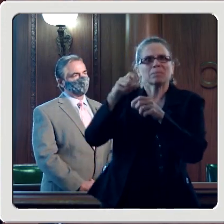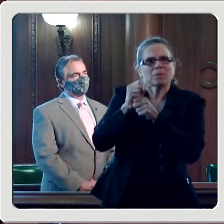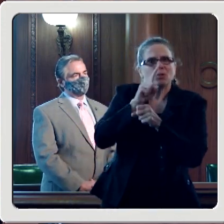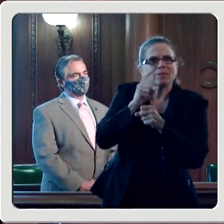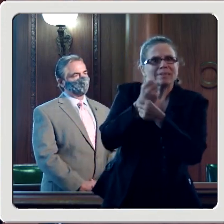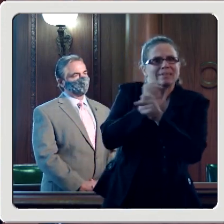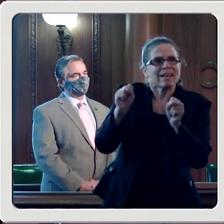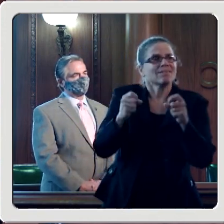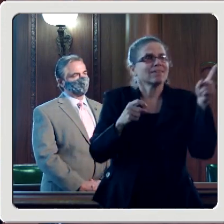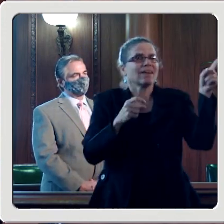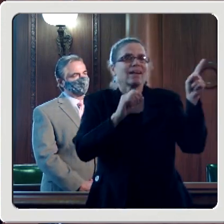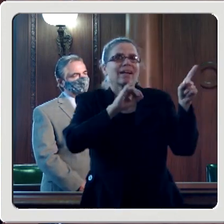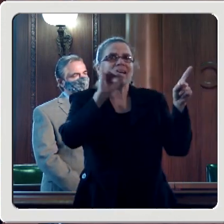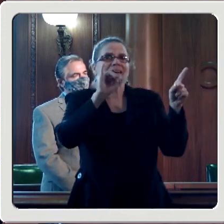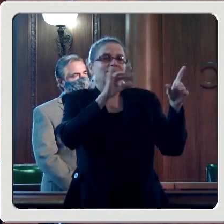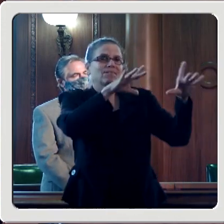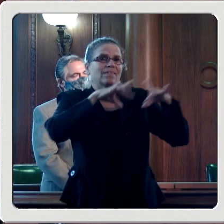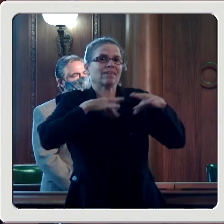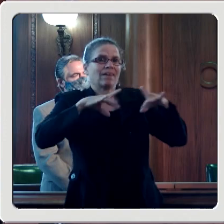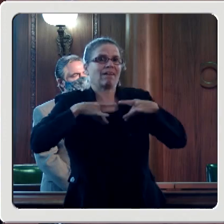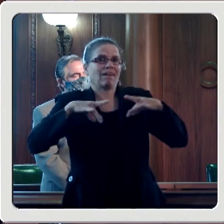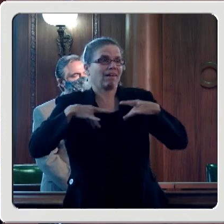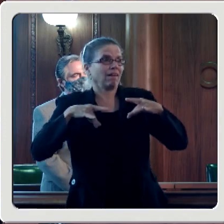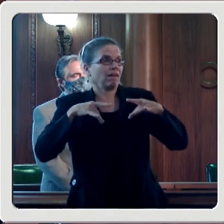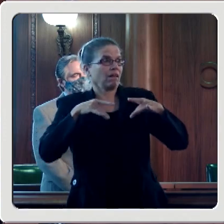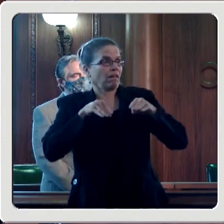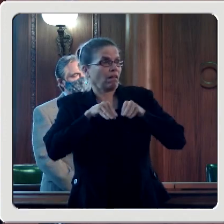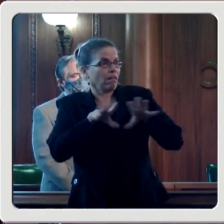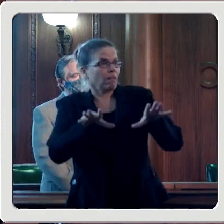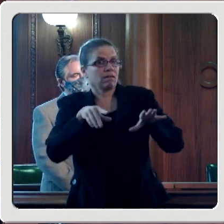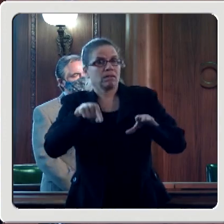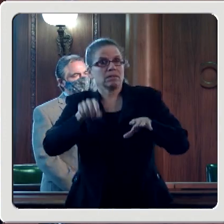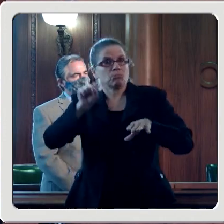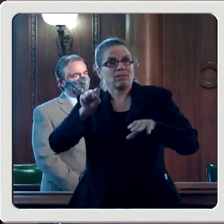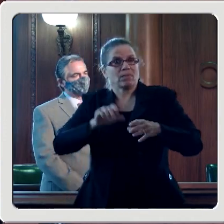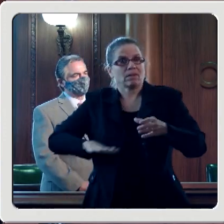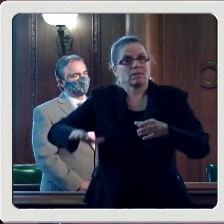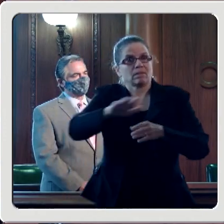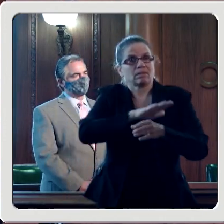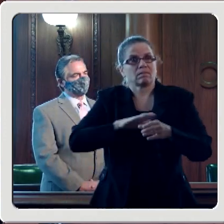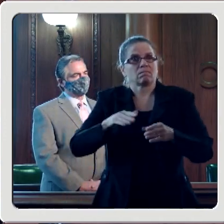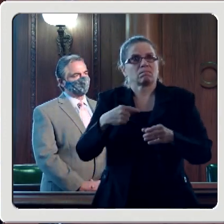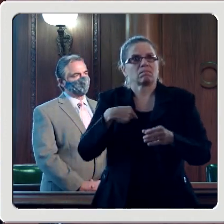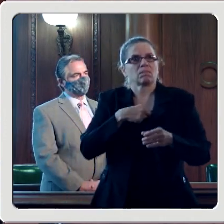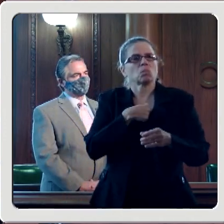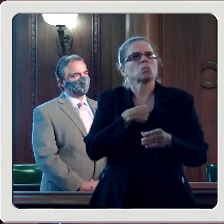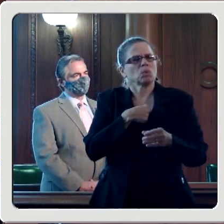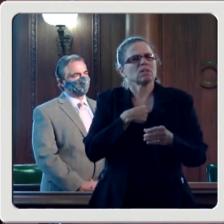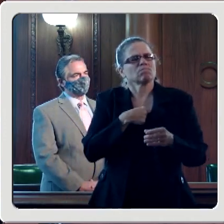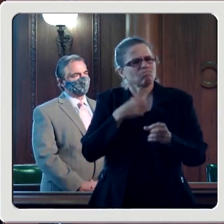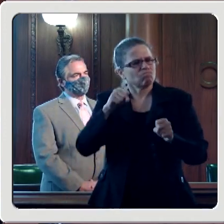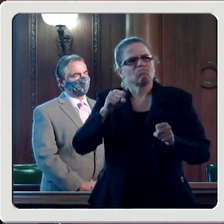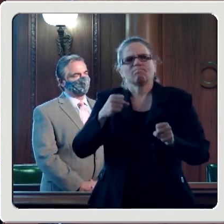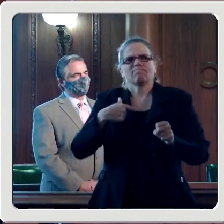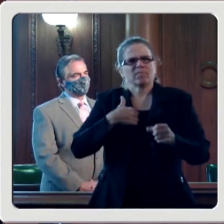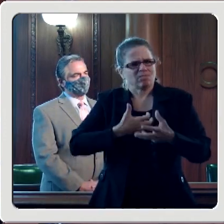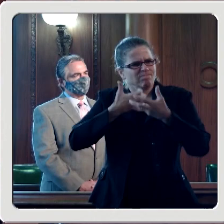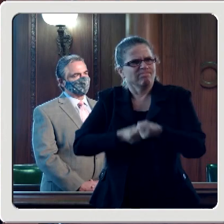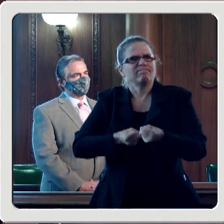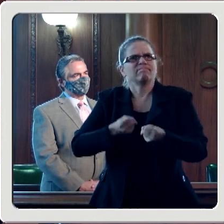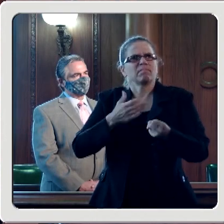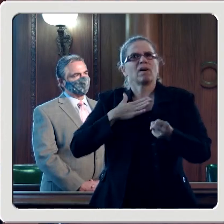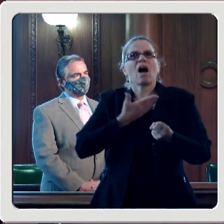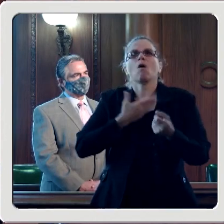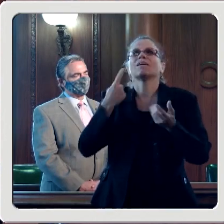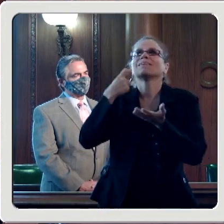Springfield as we move forward. We're very confident in what we've done. There's been a lot of new updates, and we're working very closely with